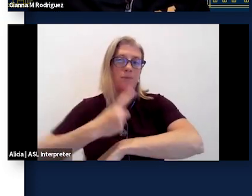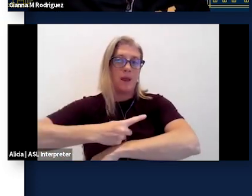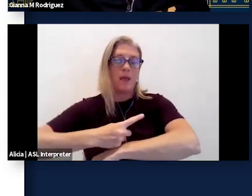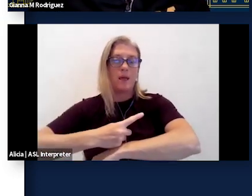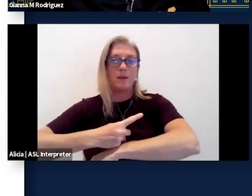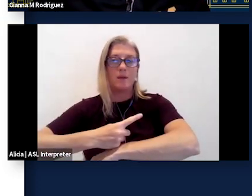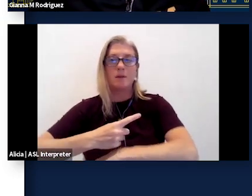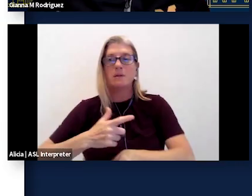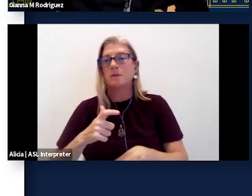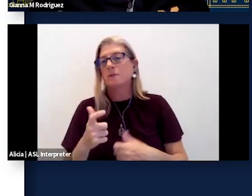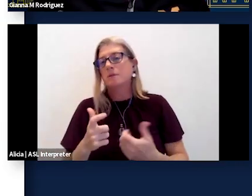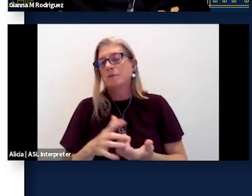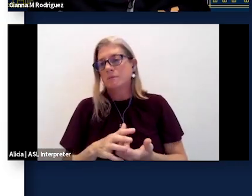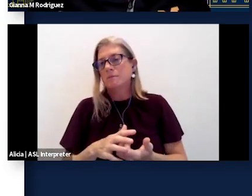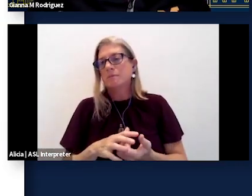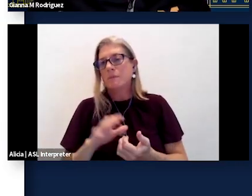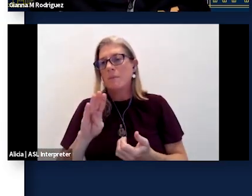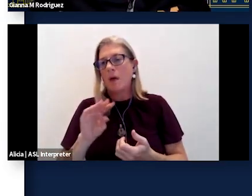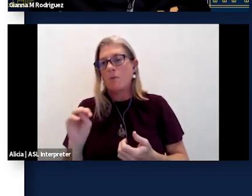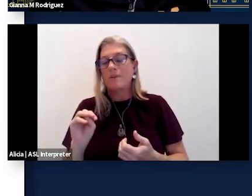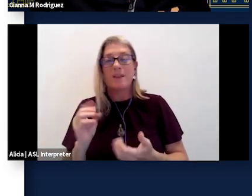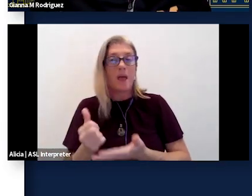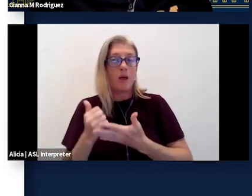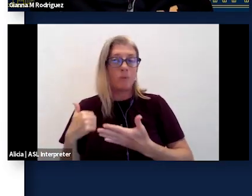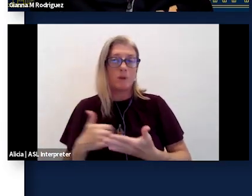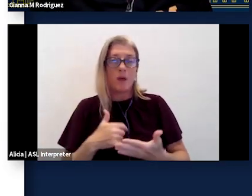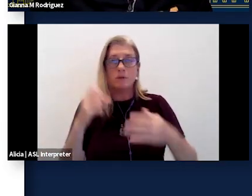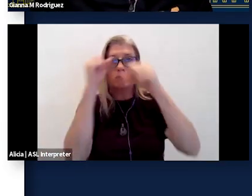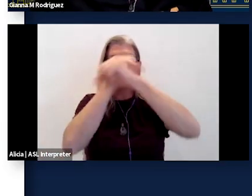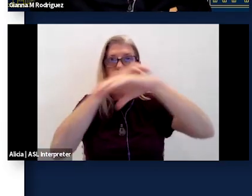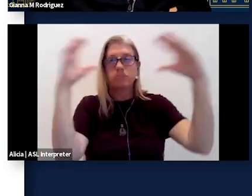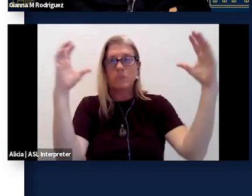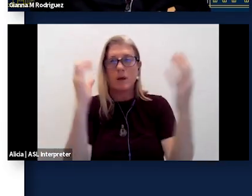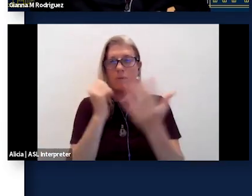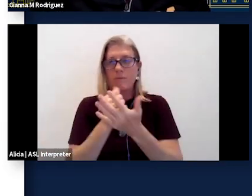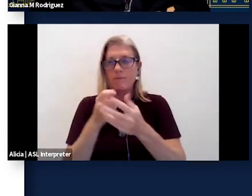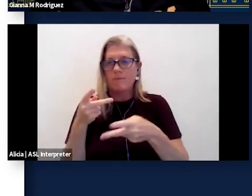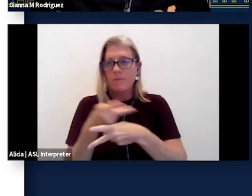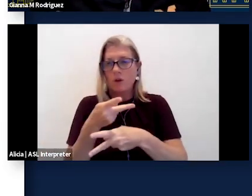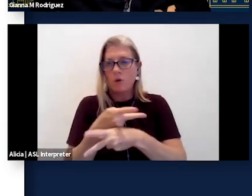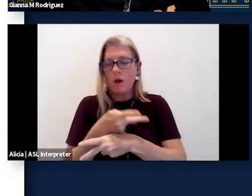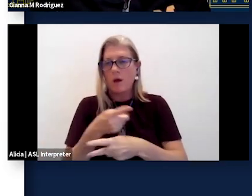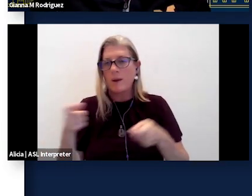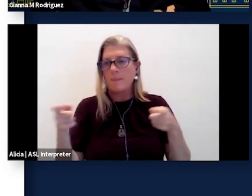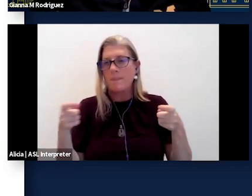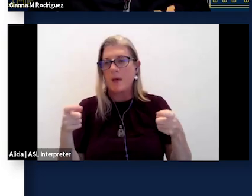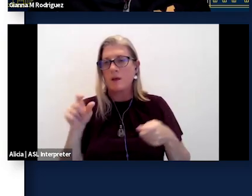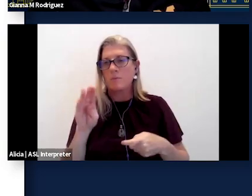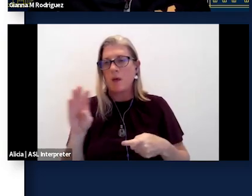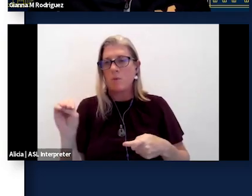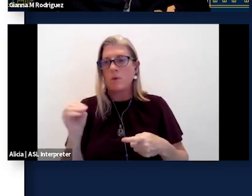this also helps us with trying to manage the bowels as best as possible so that it's